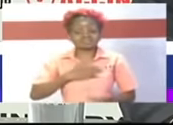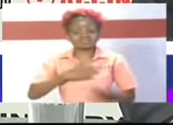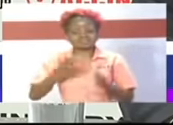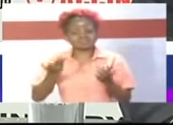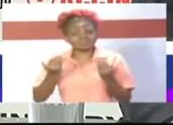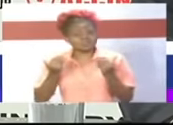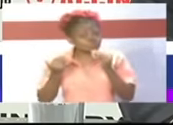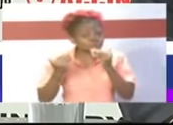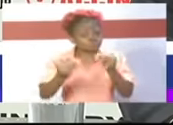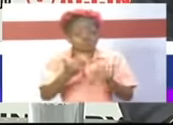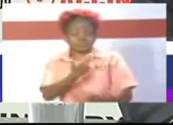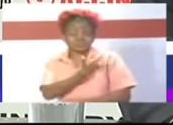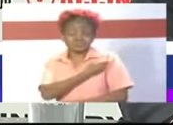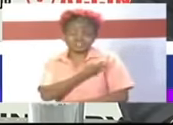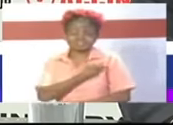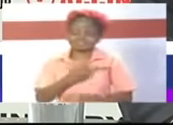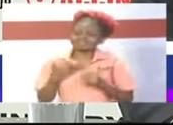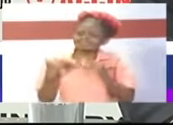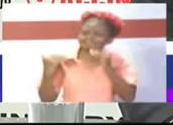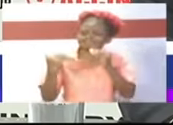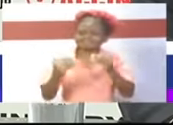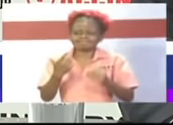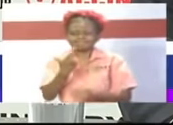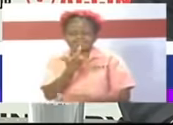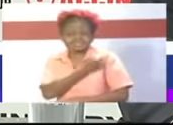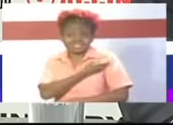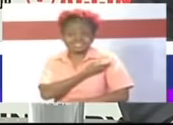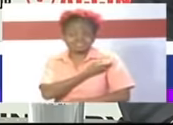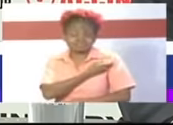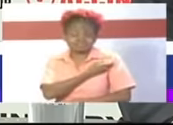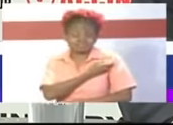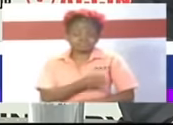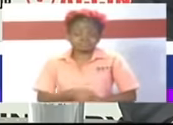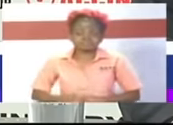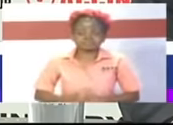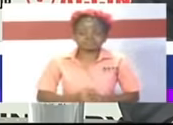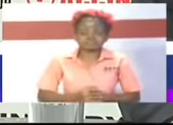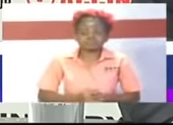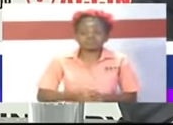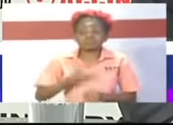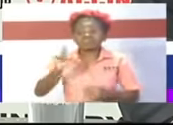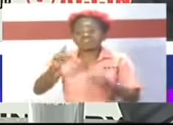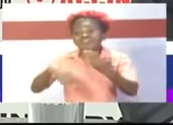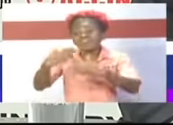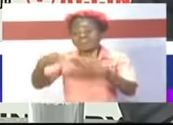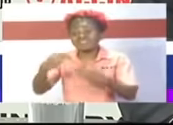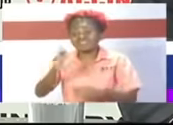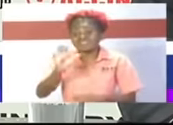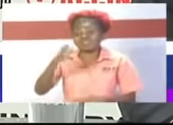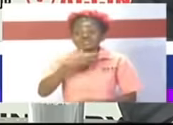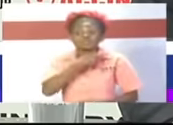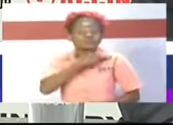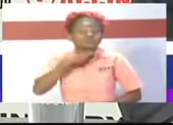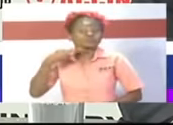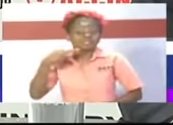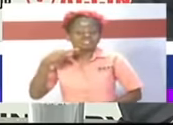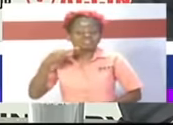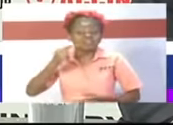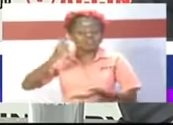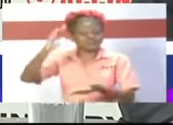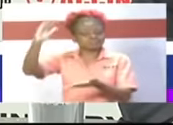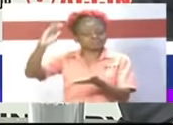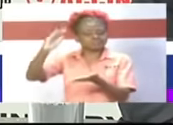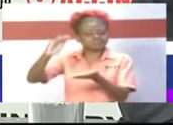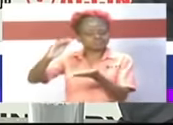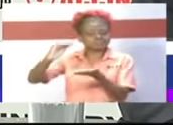the individual themselves, and the overall reduction in risk of transmission in any setting where people gather. Hopefully that also